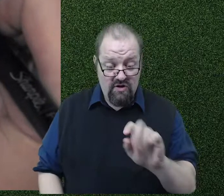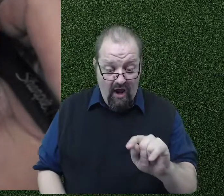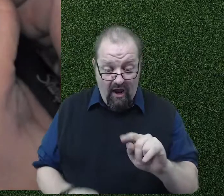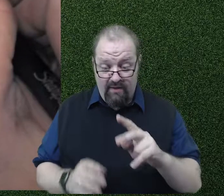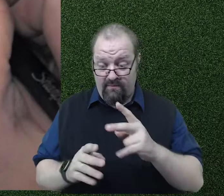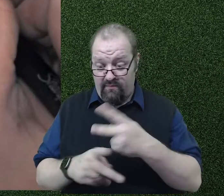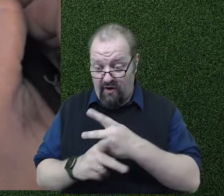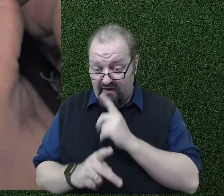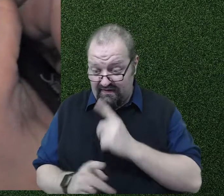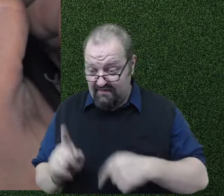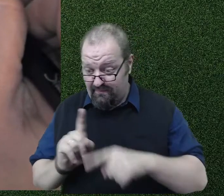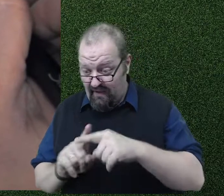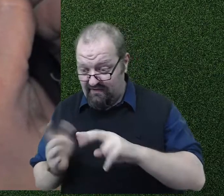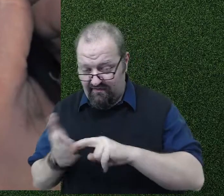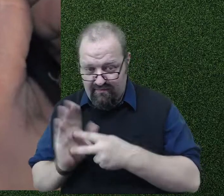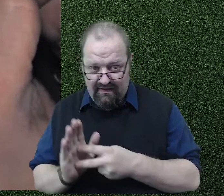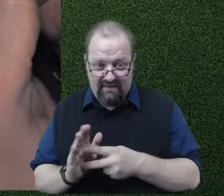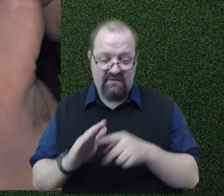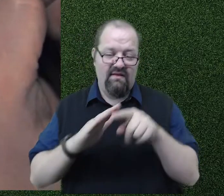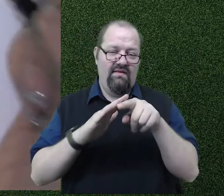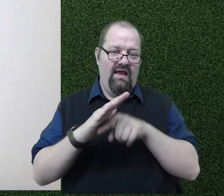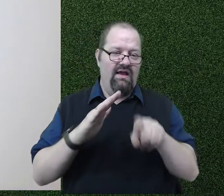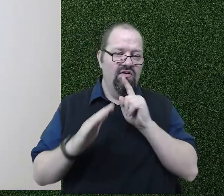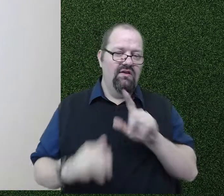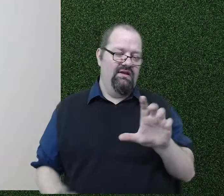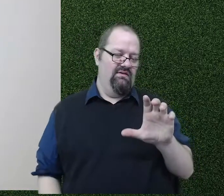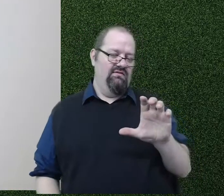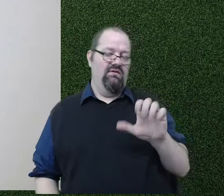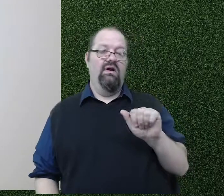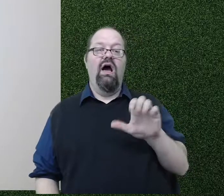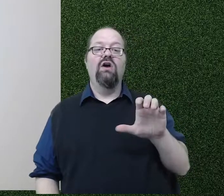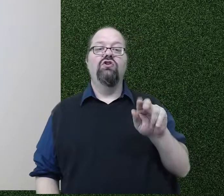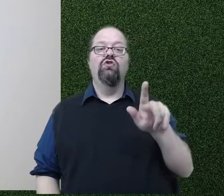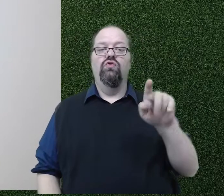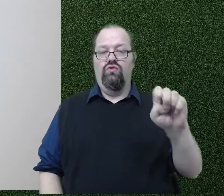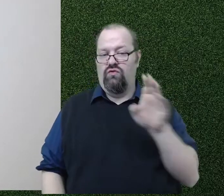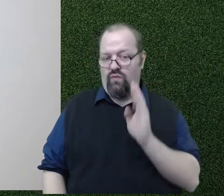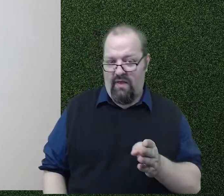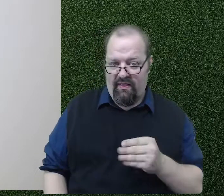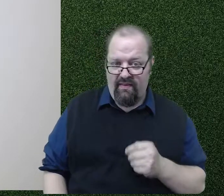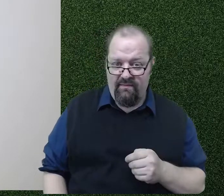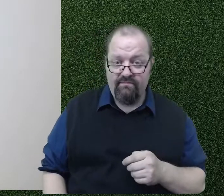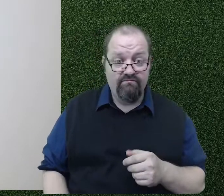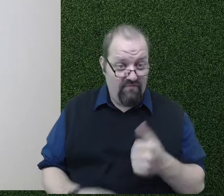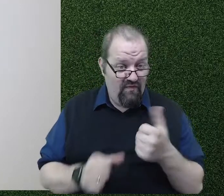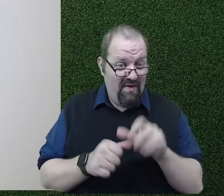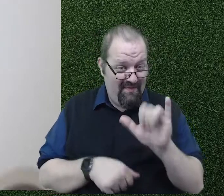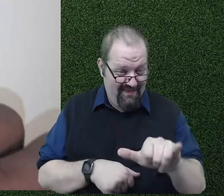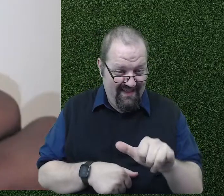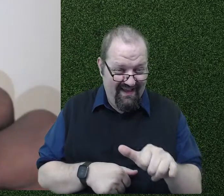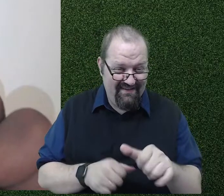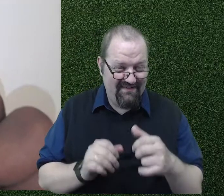angle between the two vectors is acute. Okay, it's good to know.